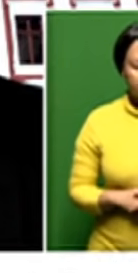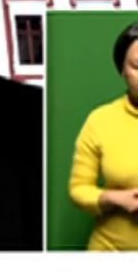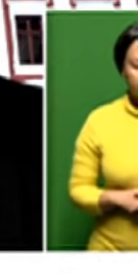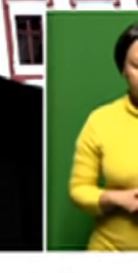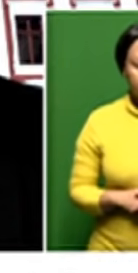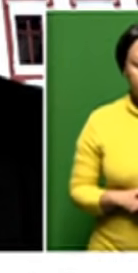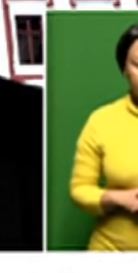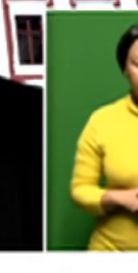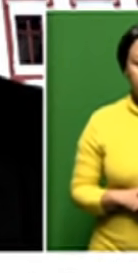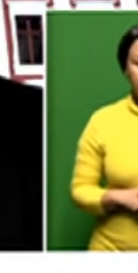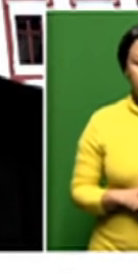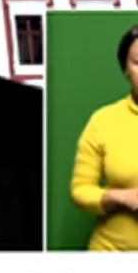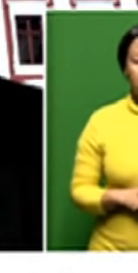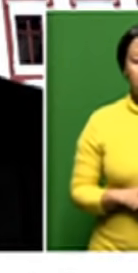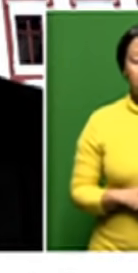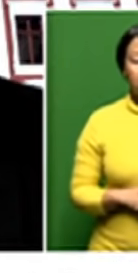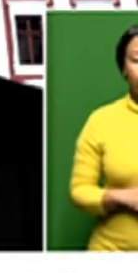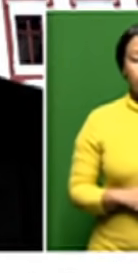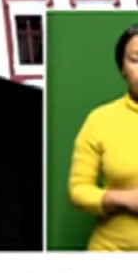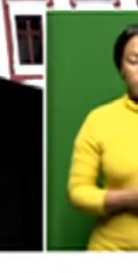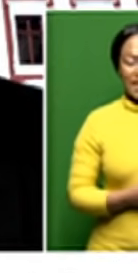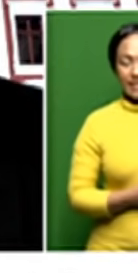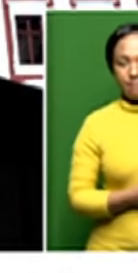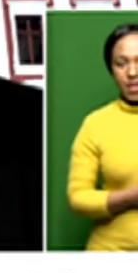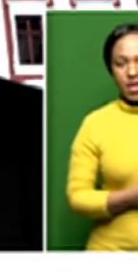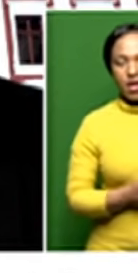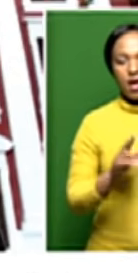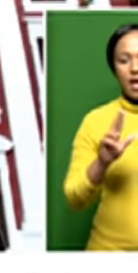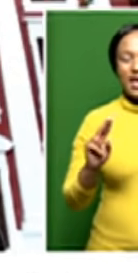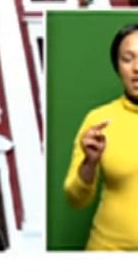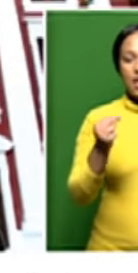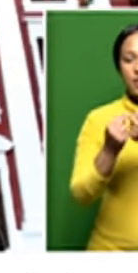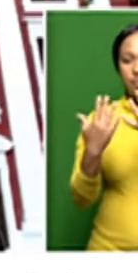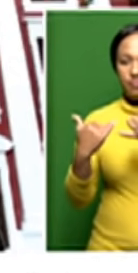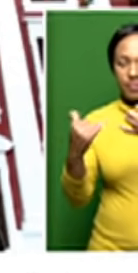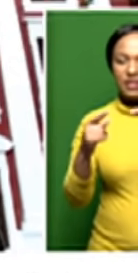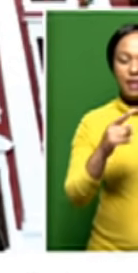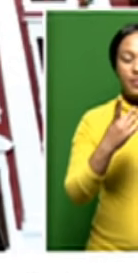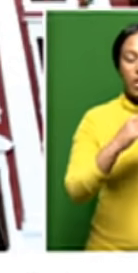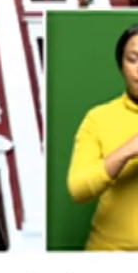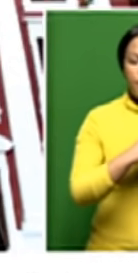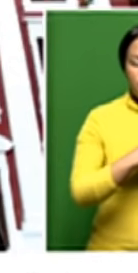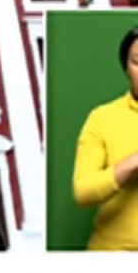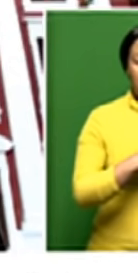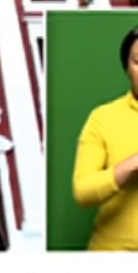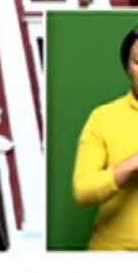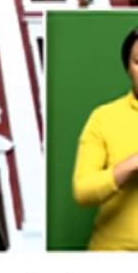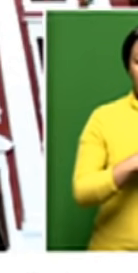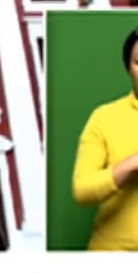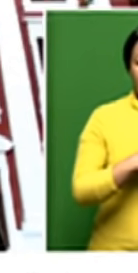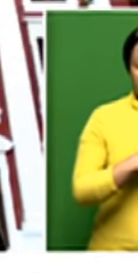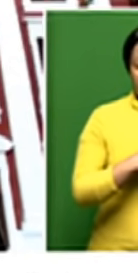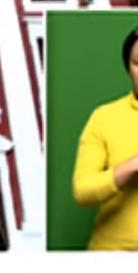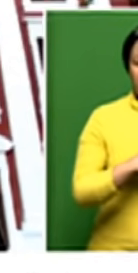The Speaker of the National Assembly, together with the Chairperson of the National Council of Provinces, appeared in front